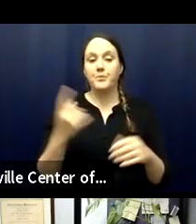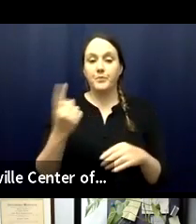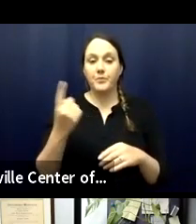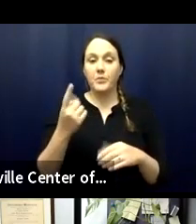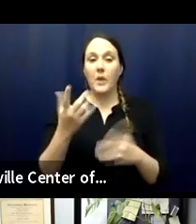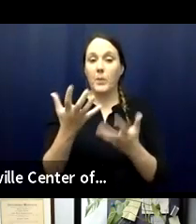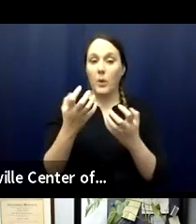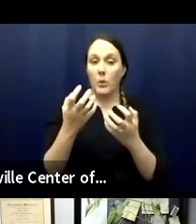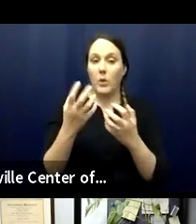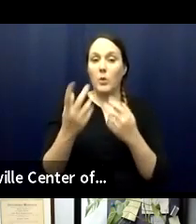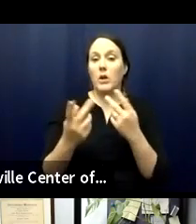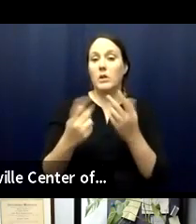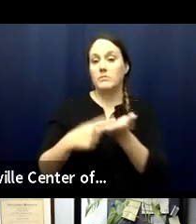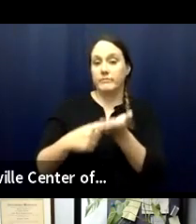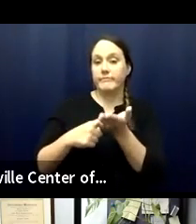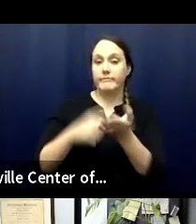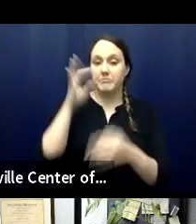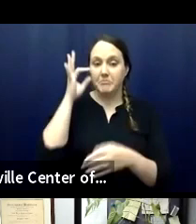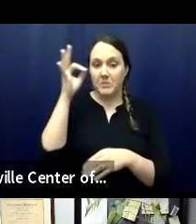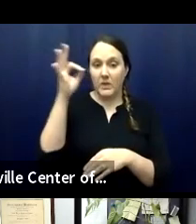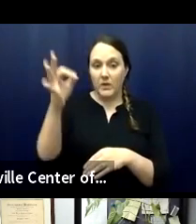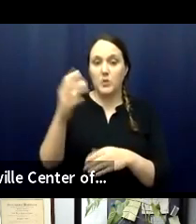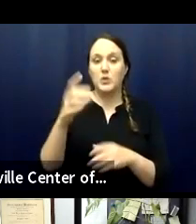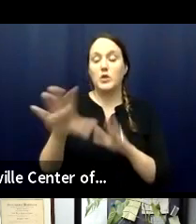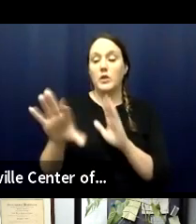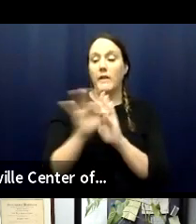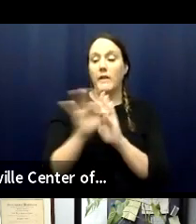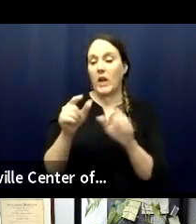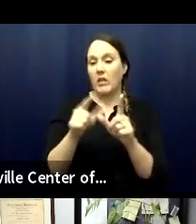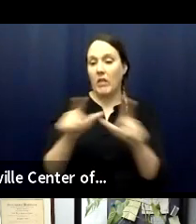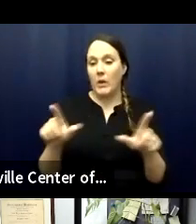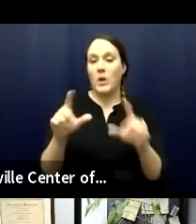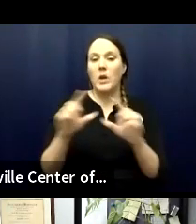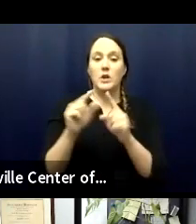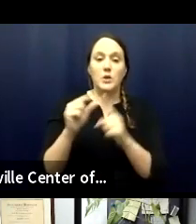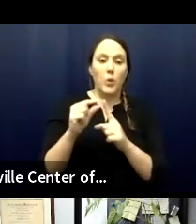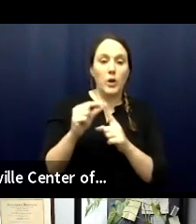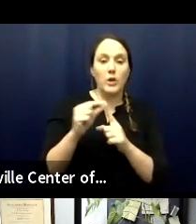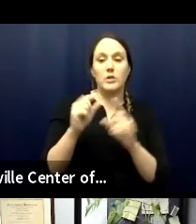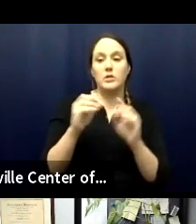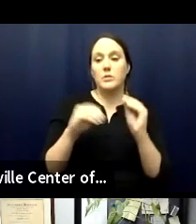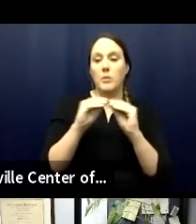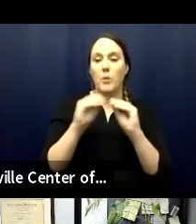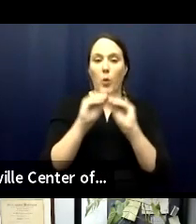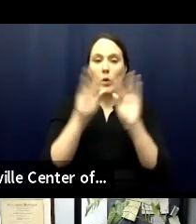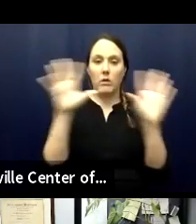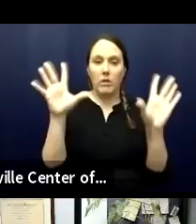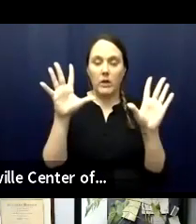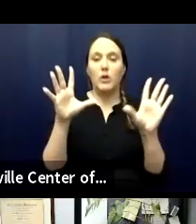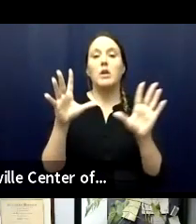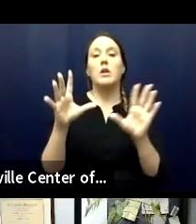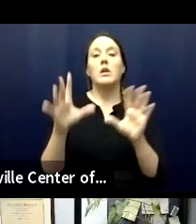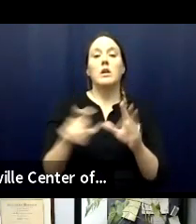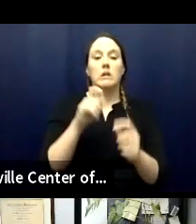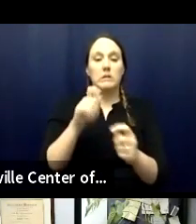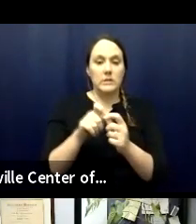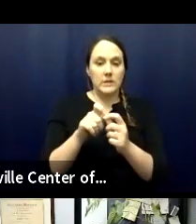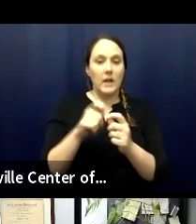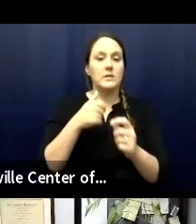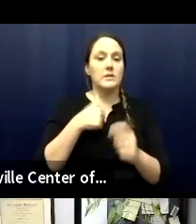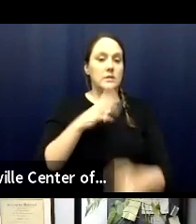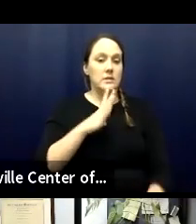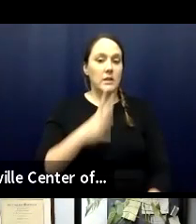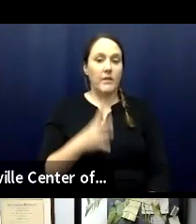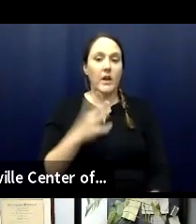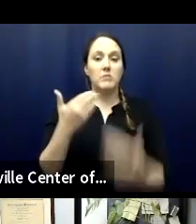to revisit in the future, if we can find wording that's more clear and more prescriptive, then I'm okay withdrawing it